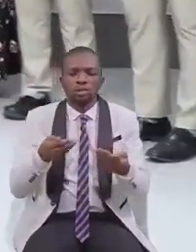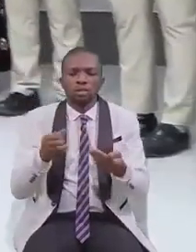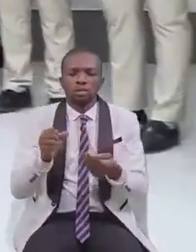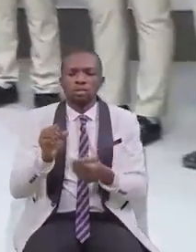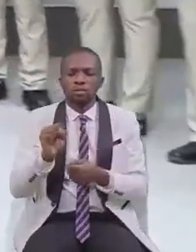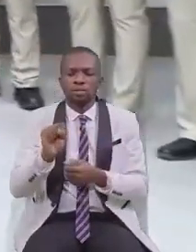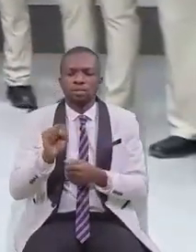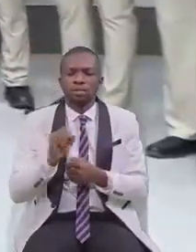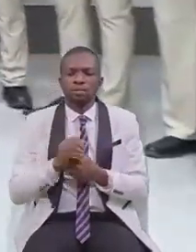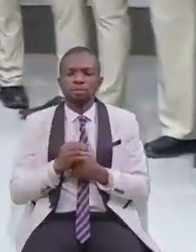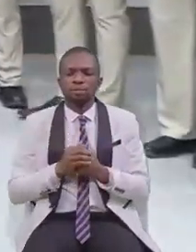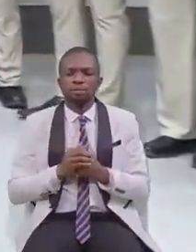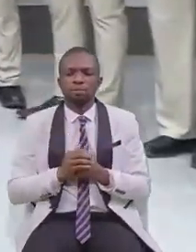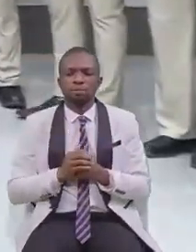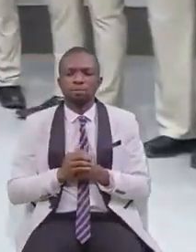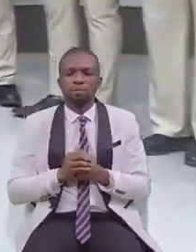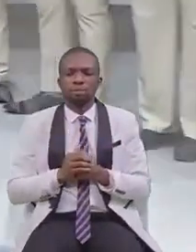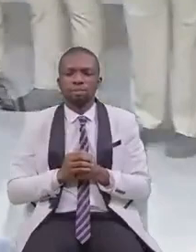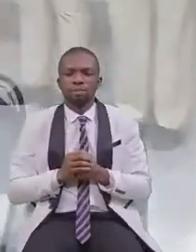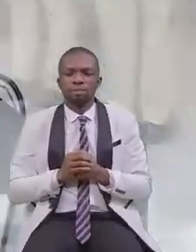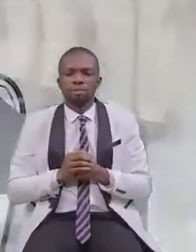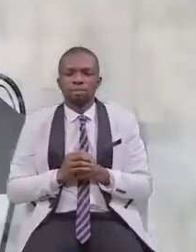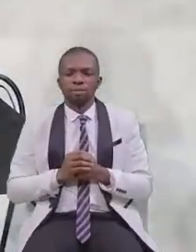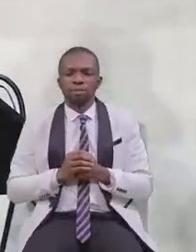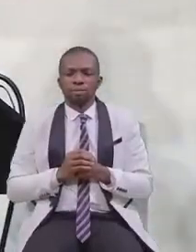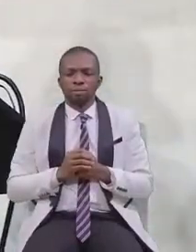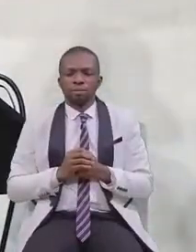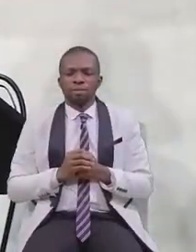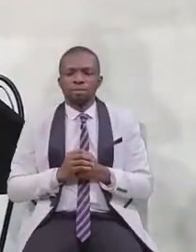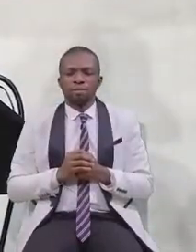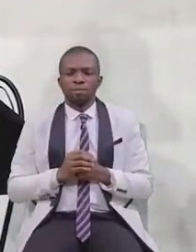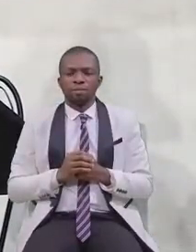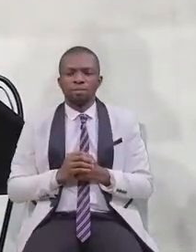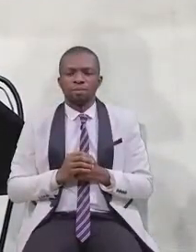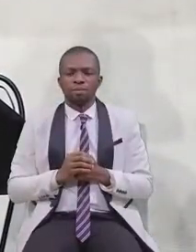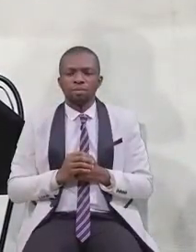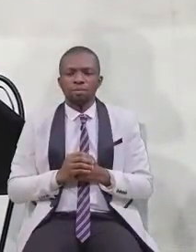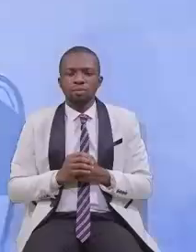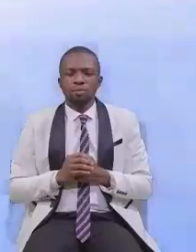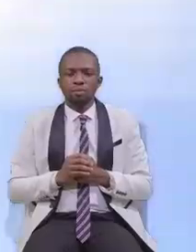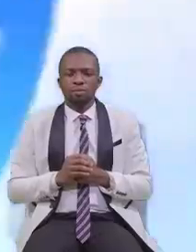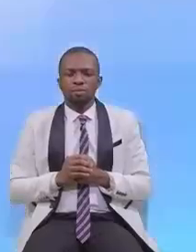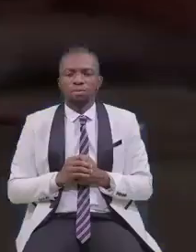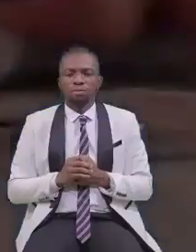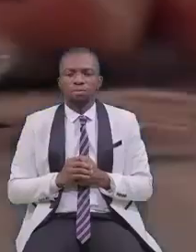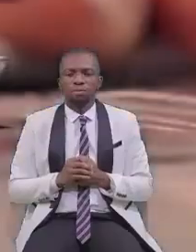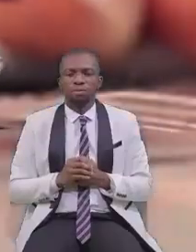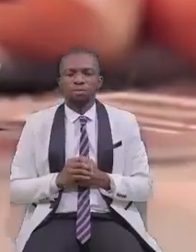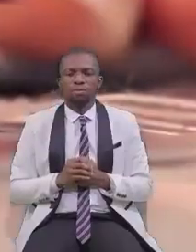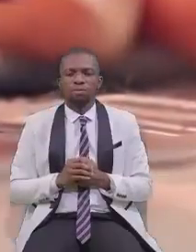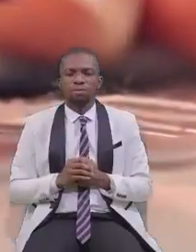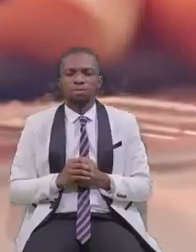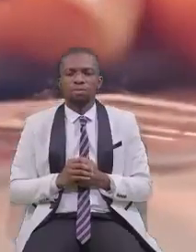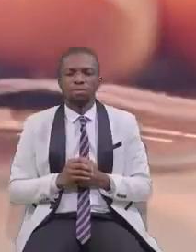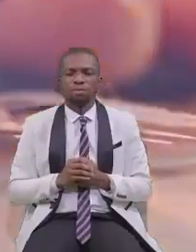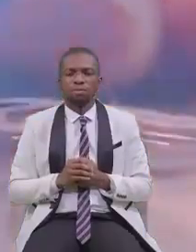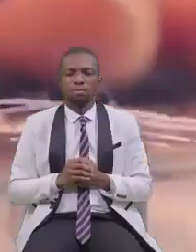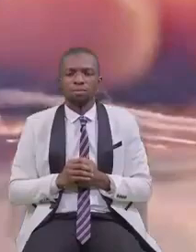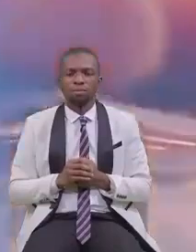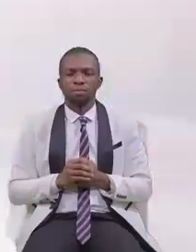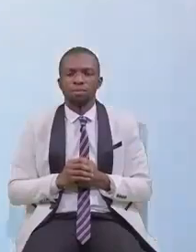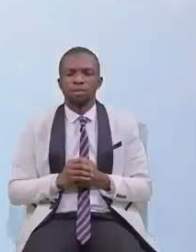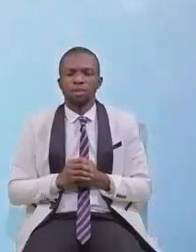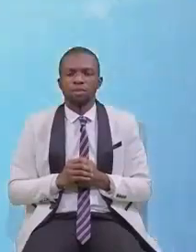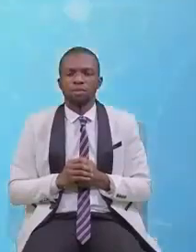gives. the needle goes, the thread